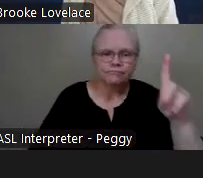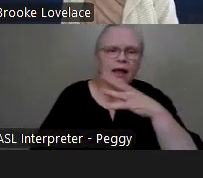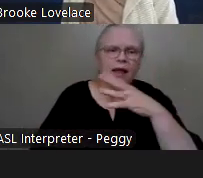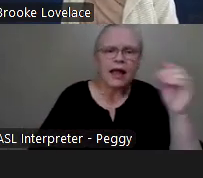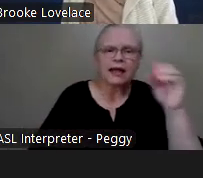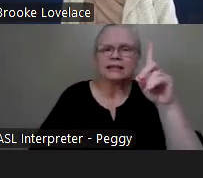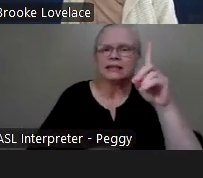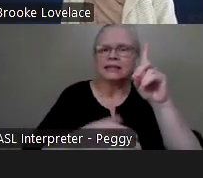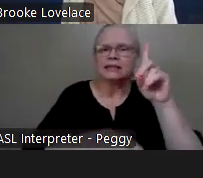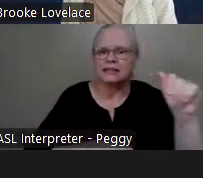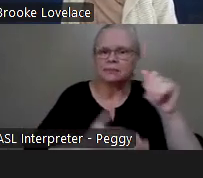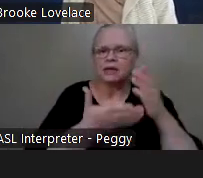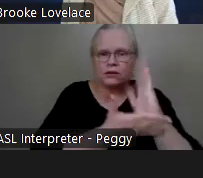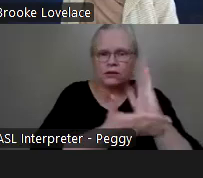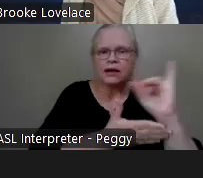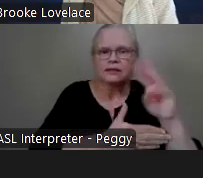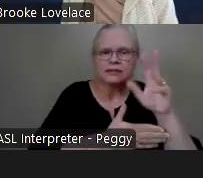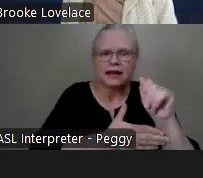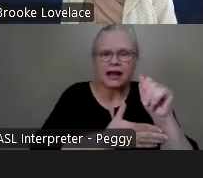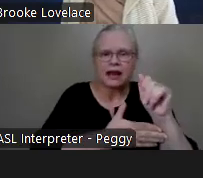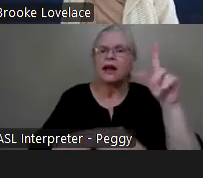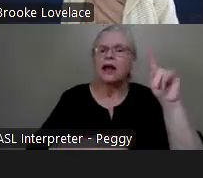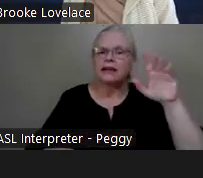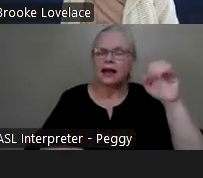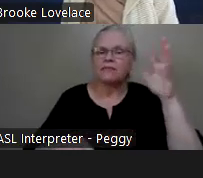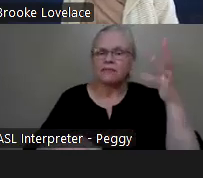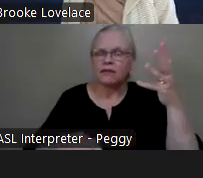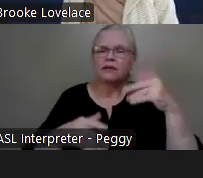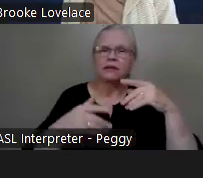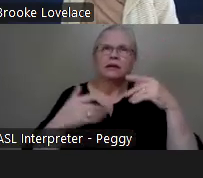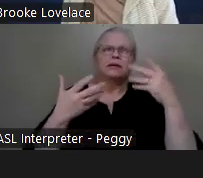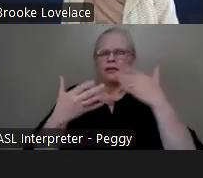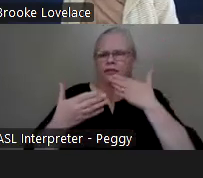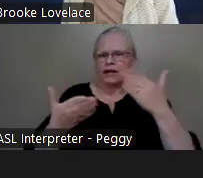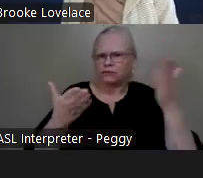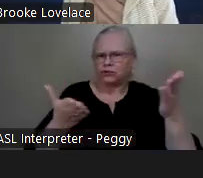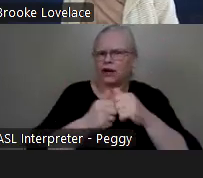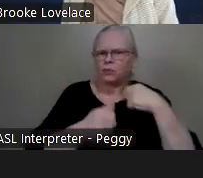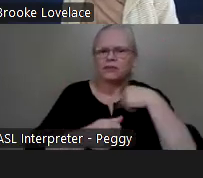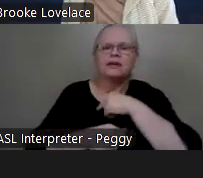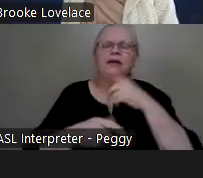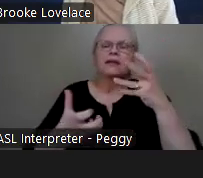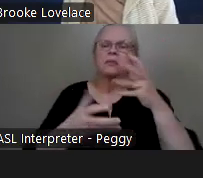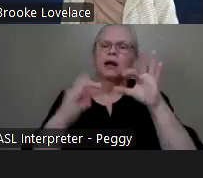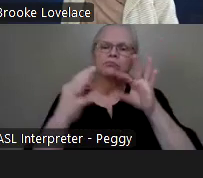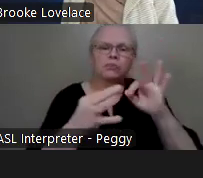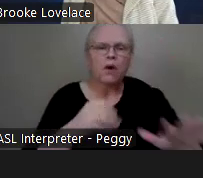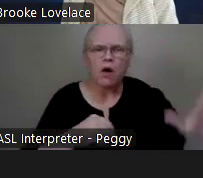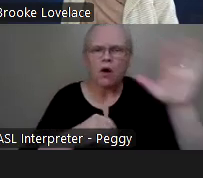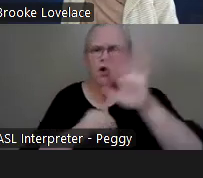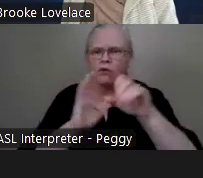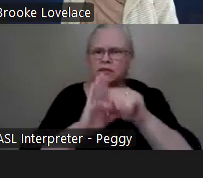spent some time at our council meetings chatting with us. And then in the spring, we sought out input from everyone across the state